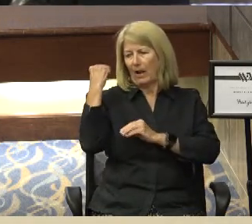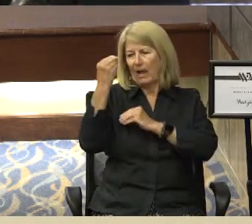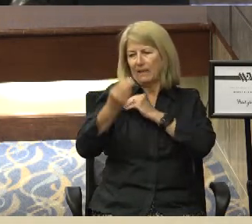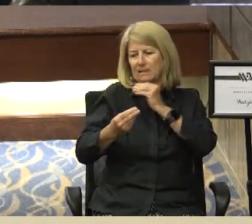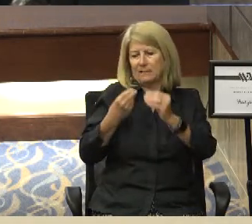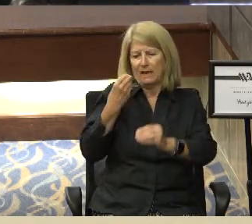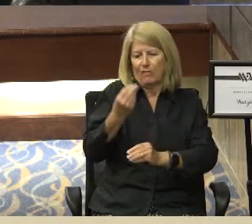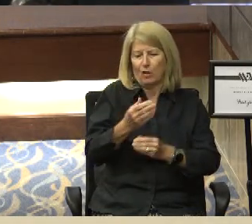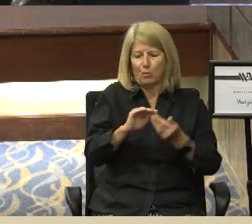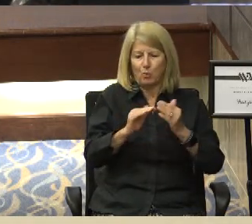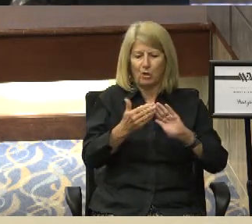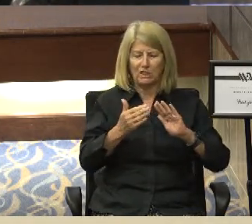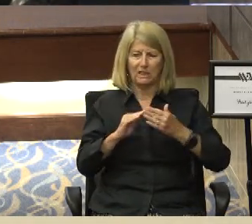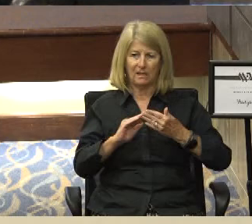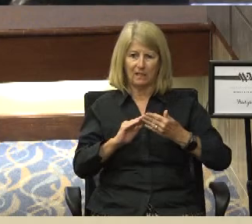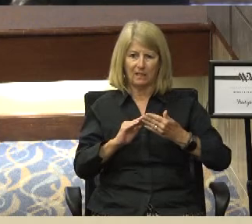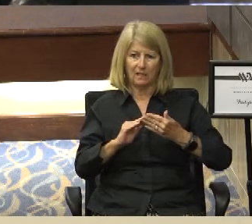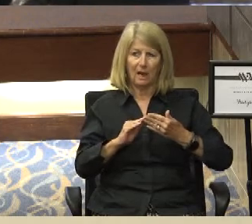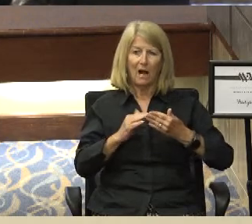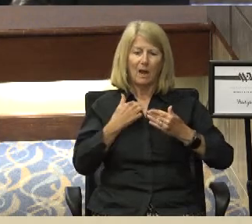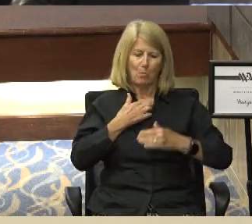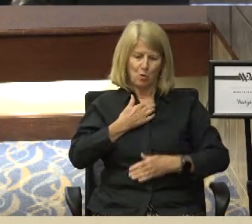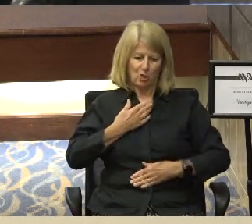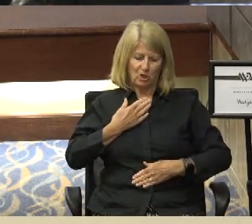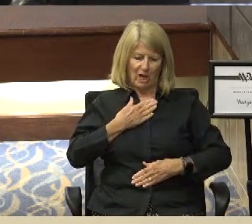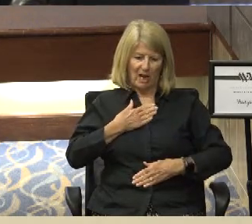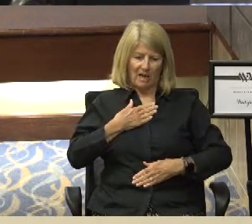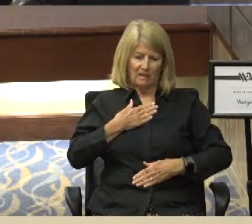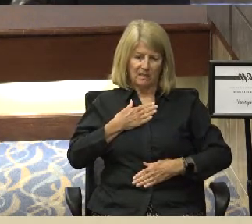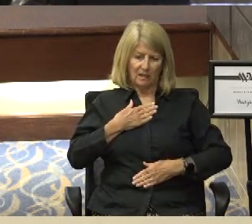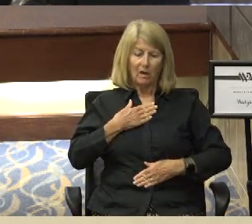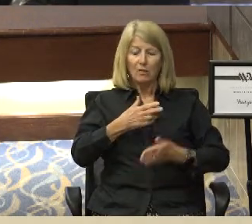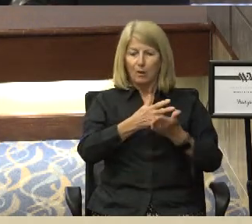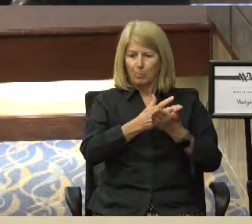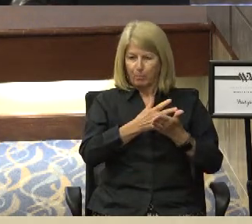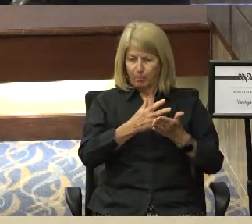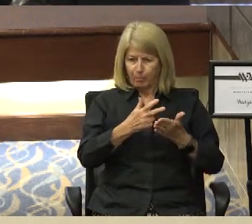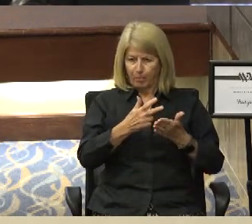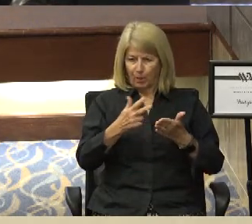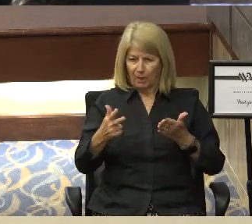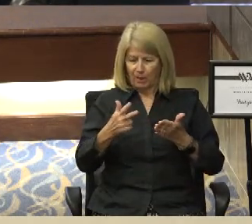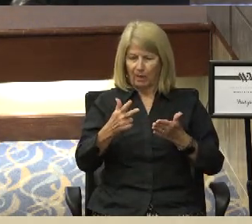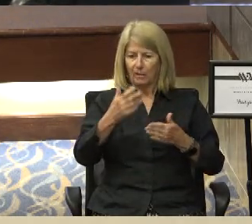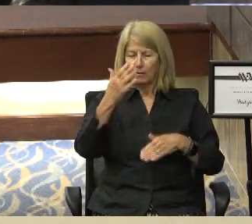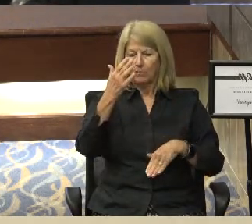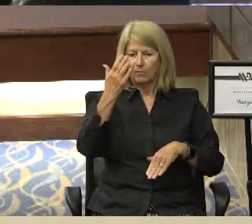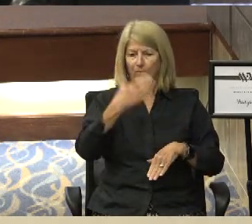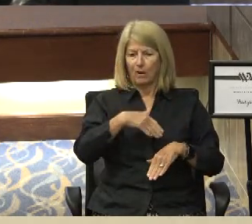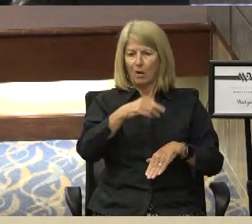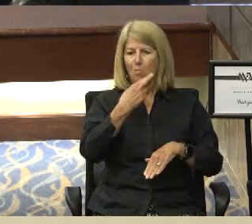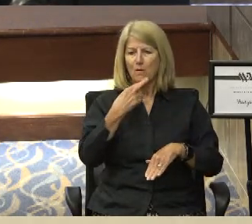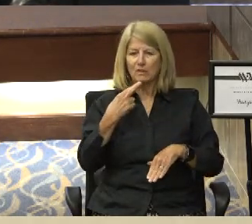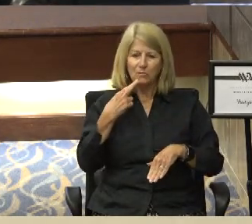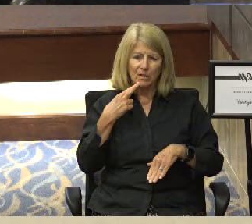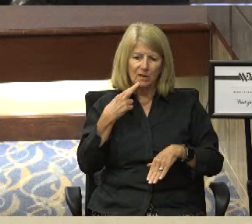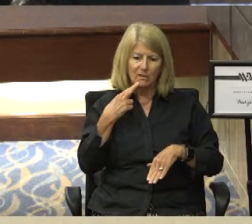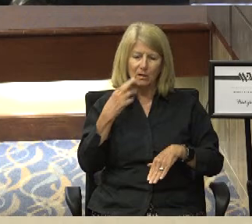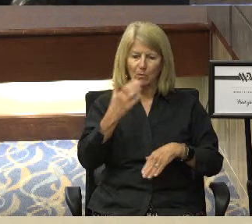the community. I appreciate the no parking in front of the restaurants. I think that's going to really make the whole development